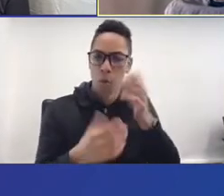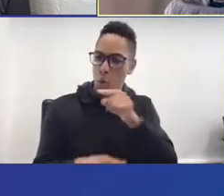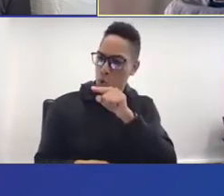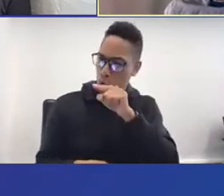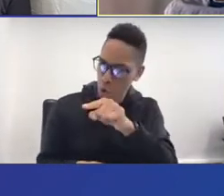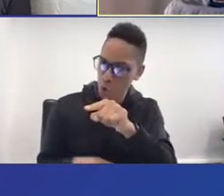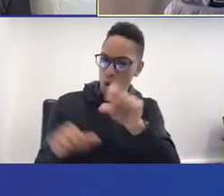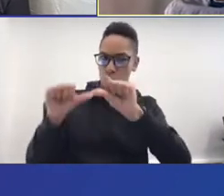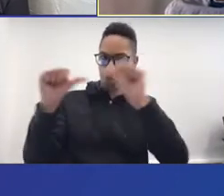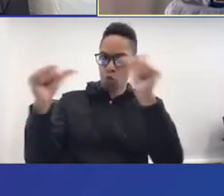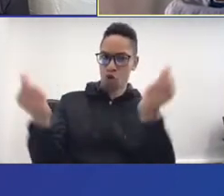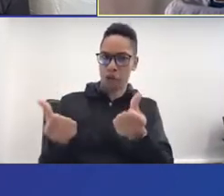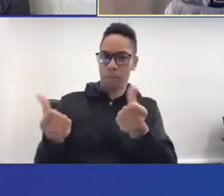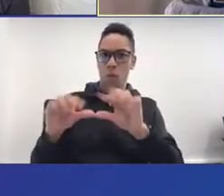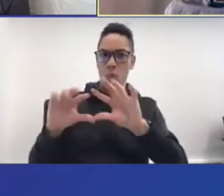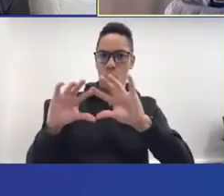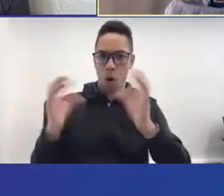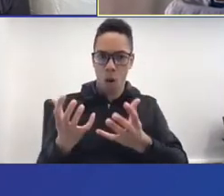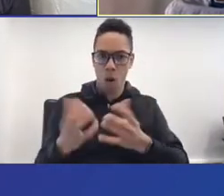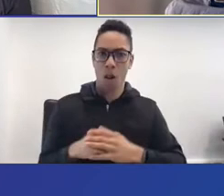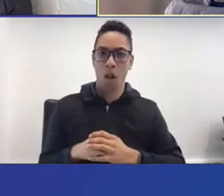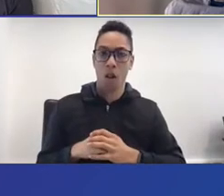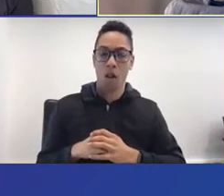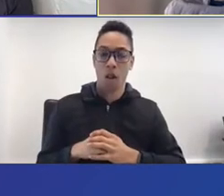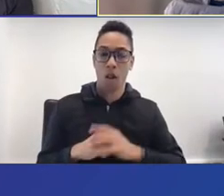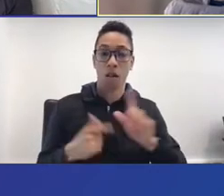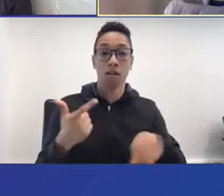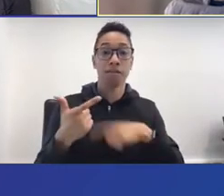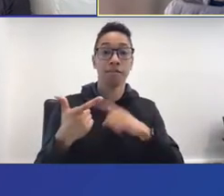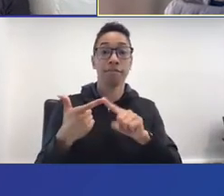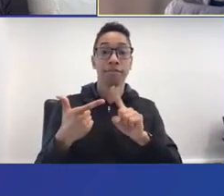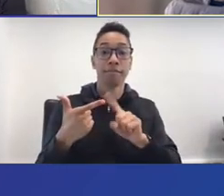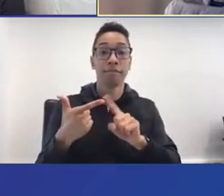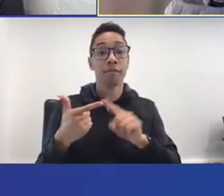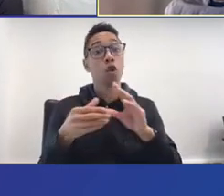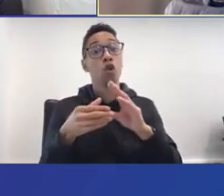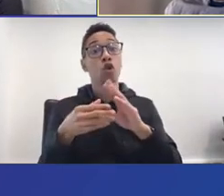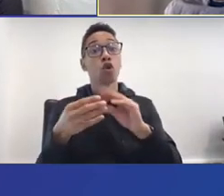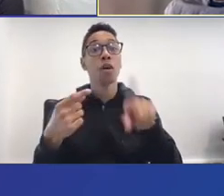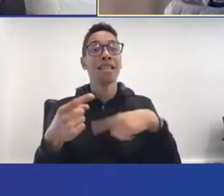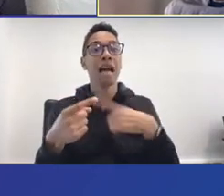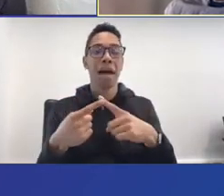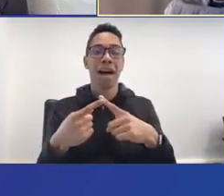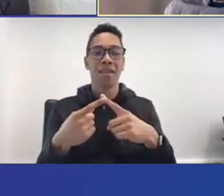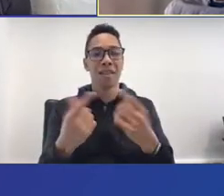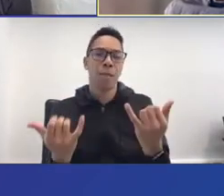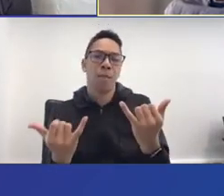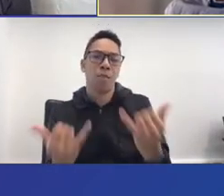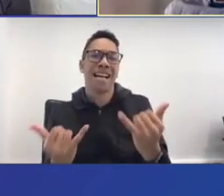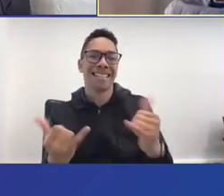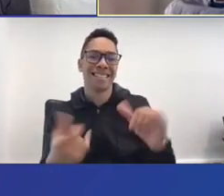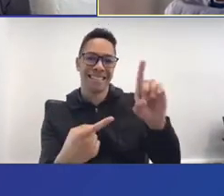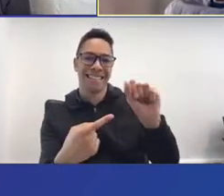there are stories, you know, there's stories about the day, like the present and that sort of thing, like oh, someone did this, someone did